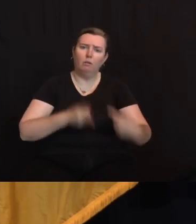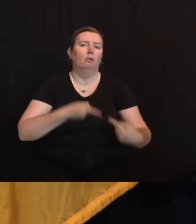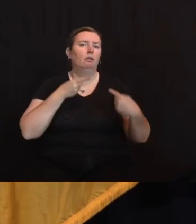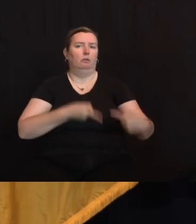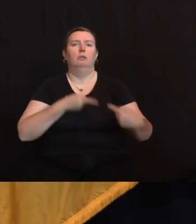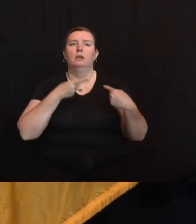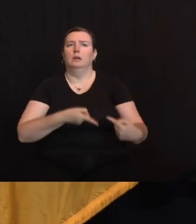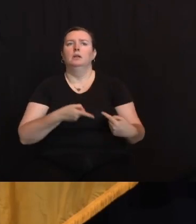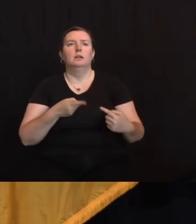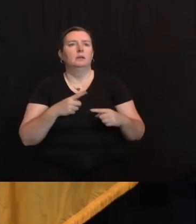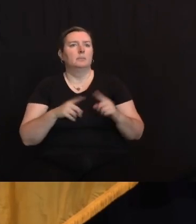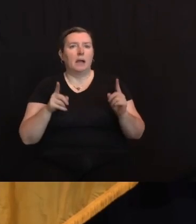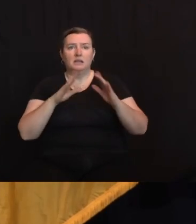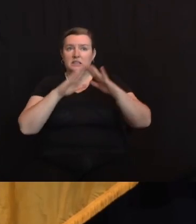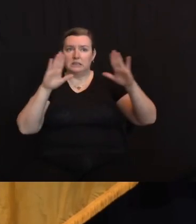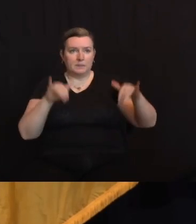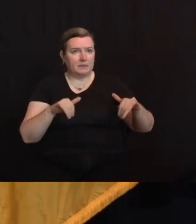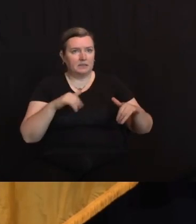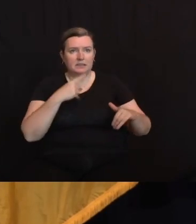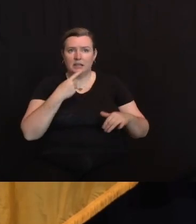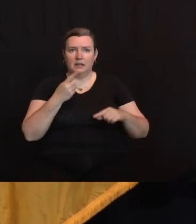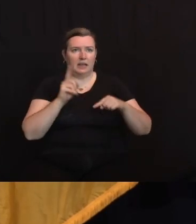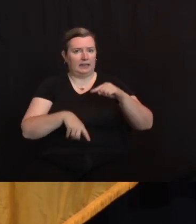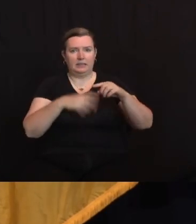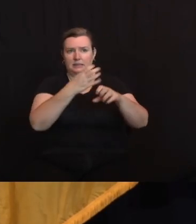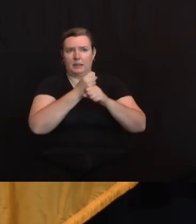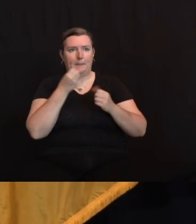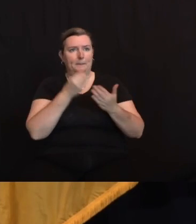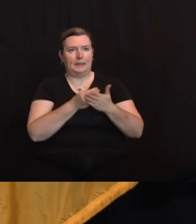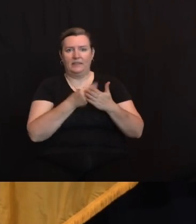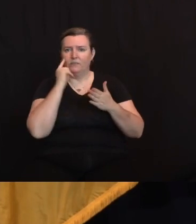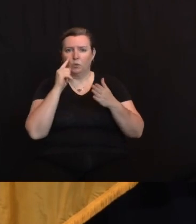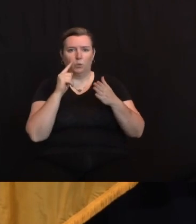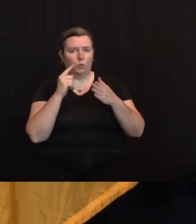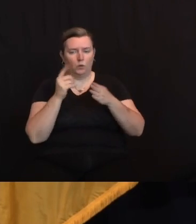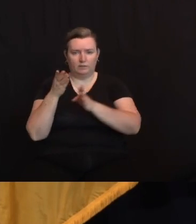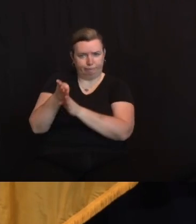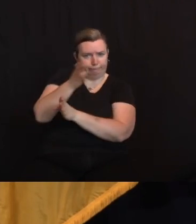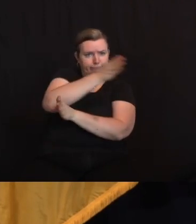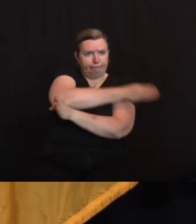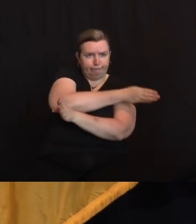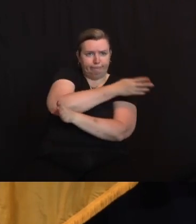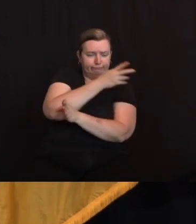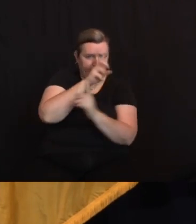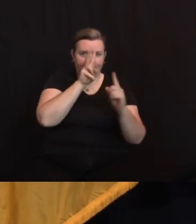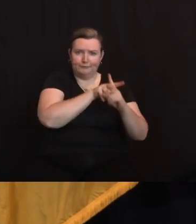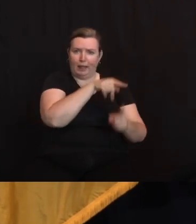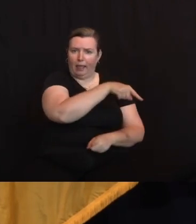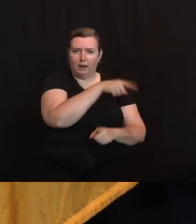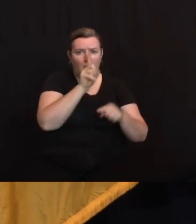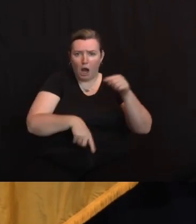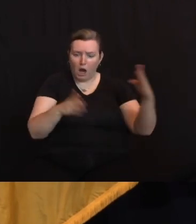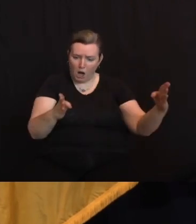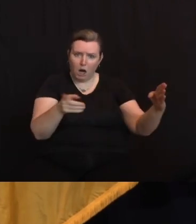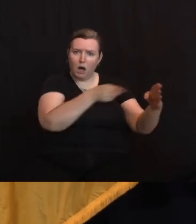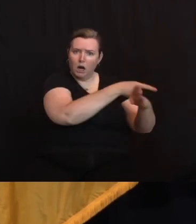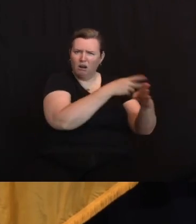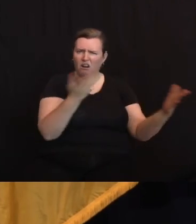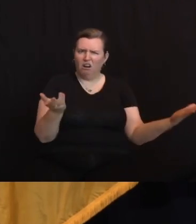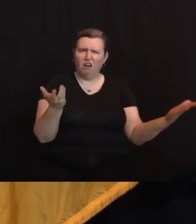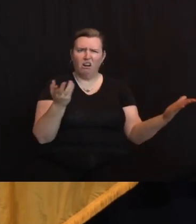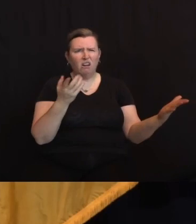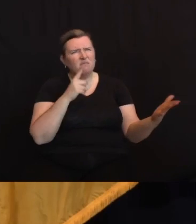she filed, not the months prior. A Department of Labor spokesperson confirms that this is the policy, and could you clarify, are residents